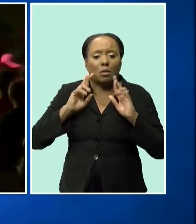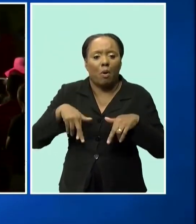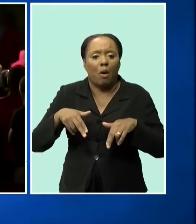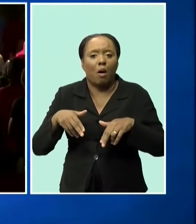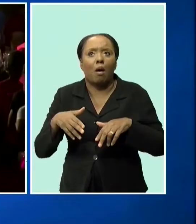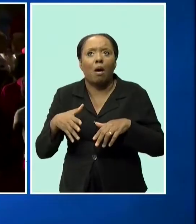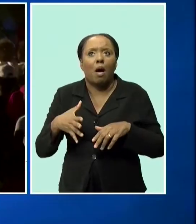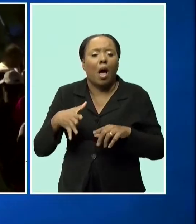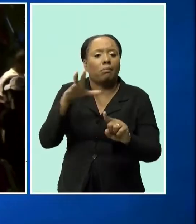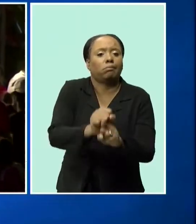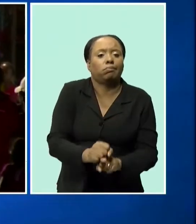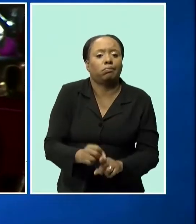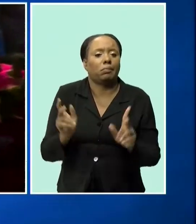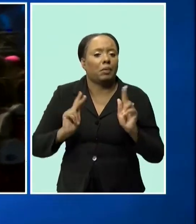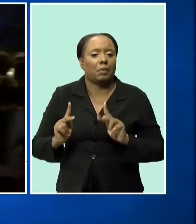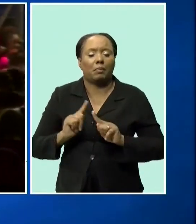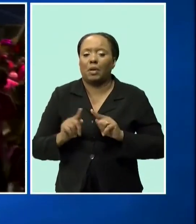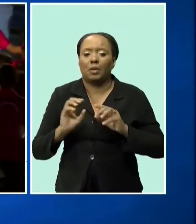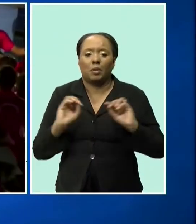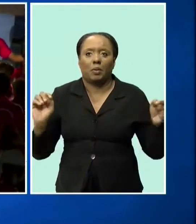been no reports of injury.